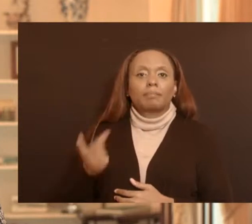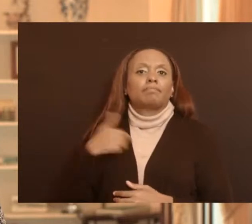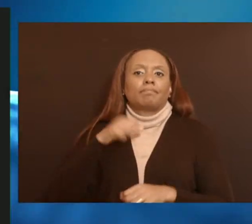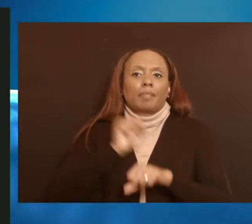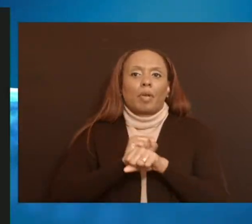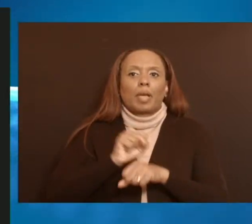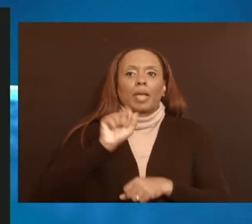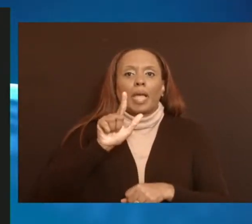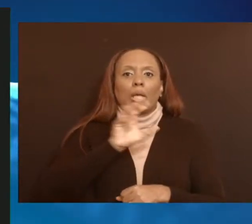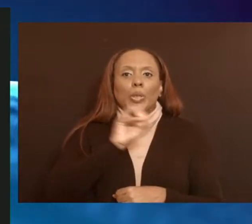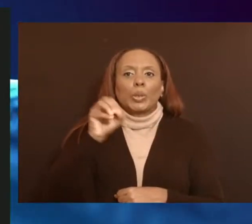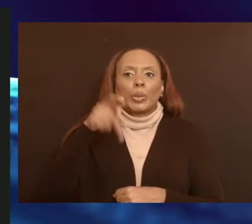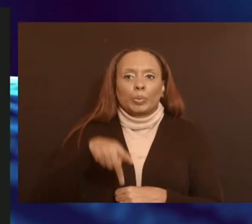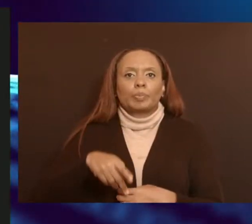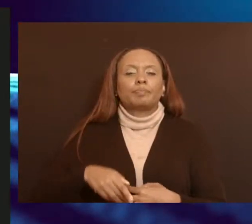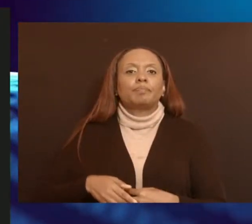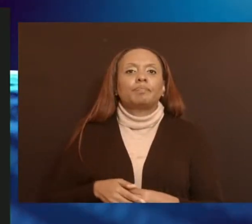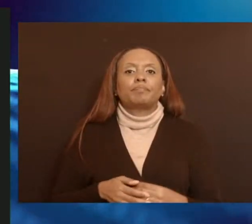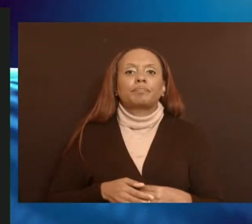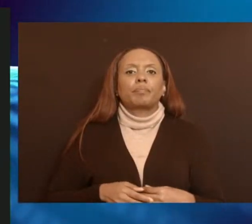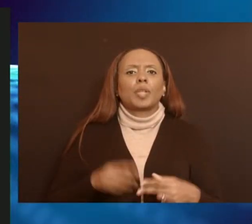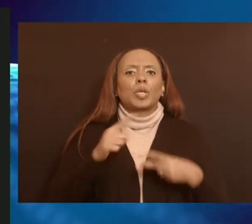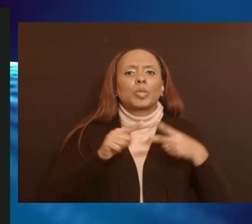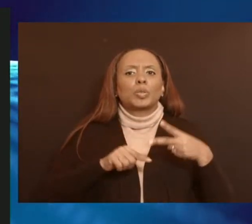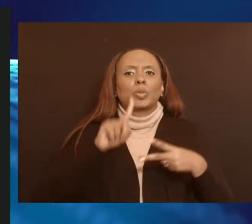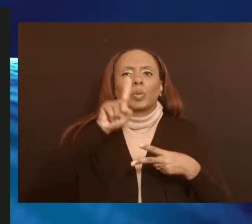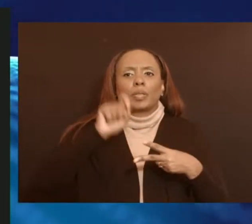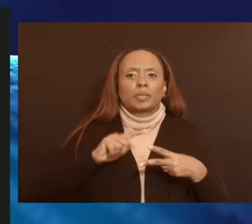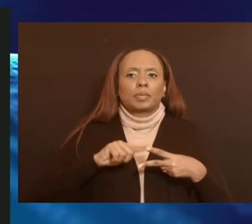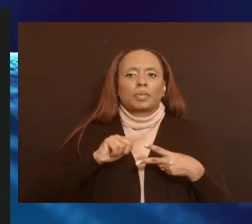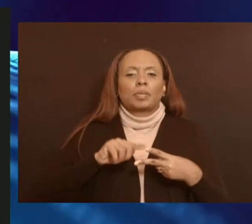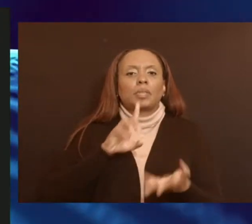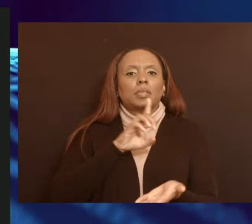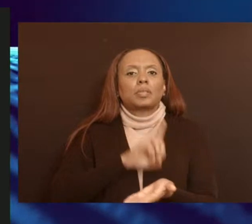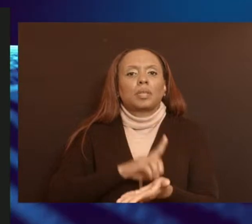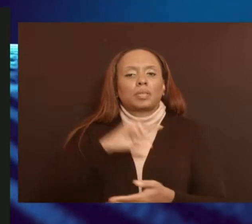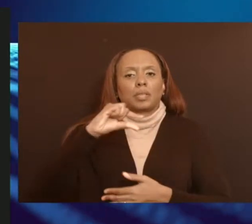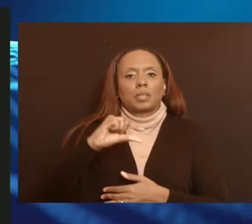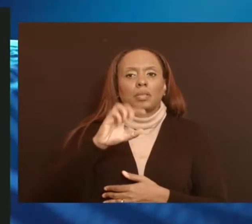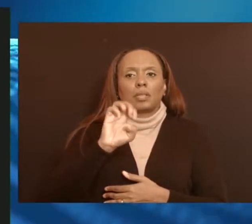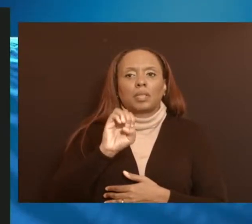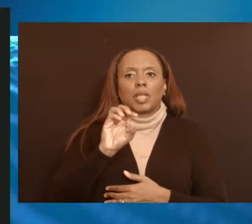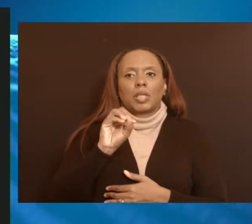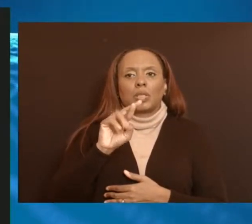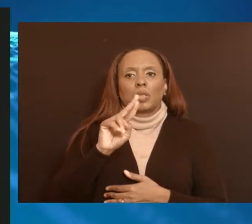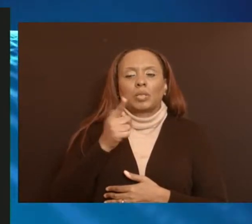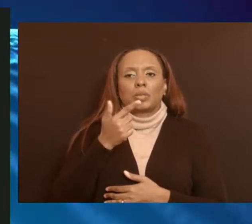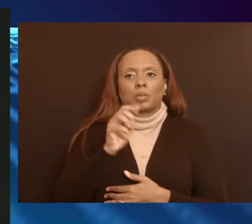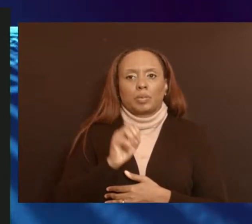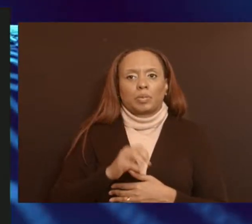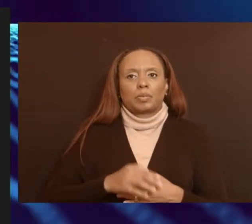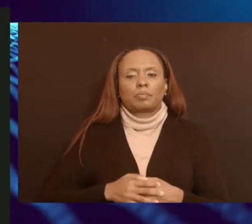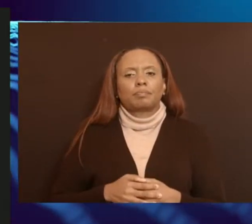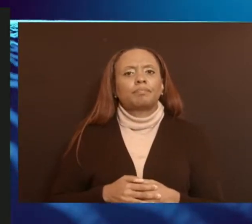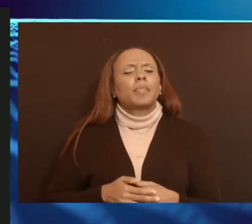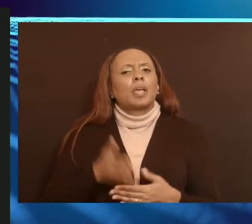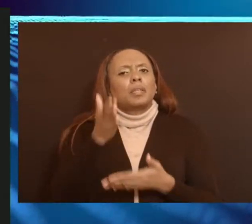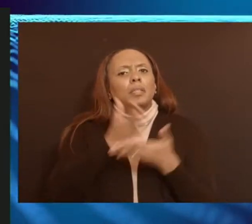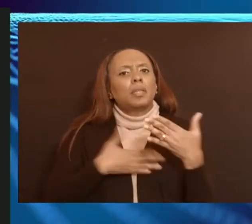News, I have 2 questions. The first question to Dr. George, with regards to the healthcare workers not necessarily coming